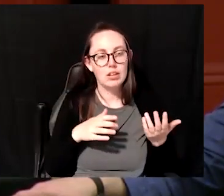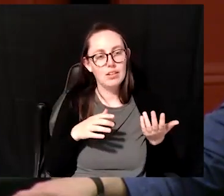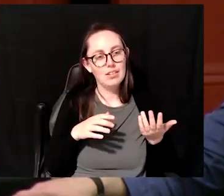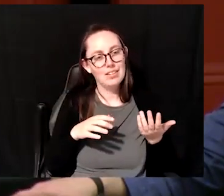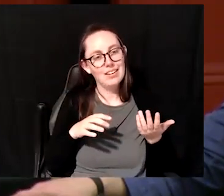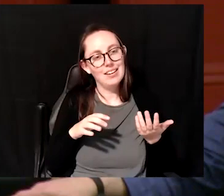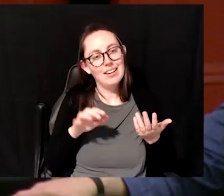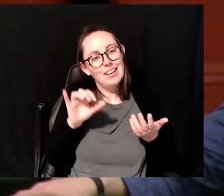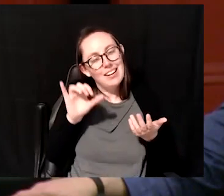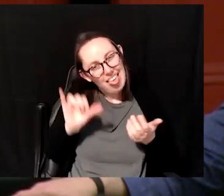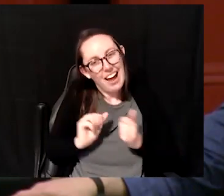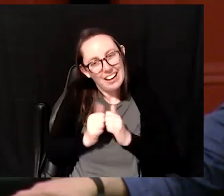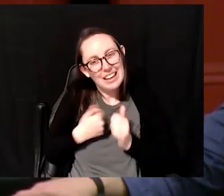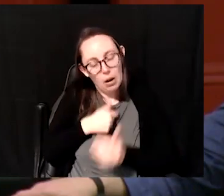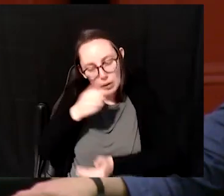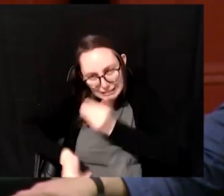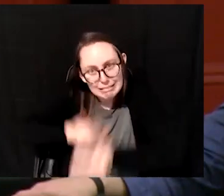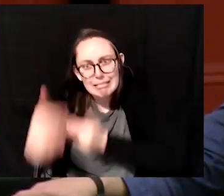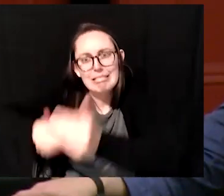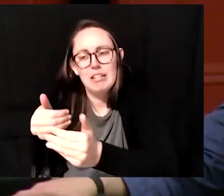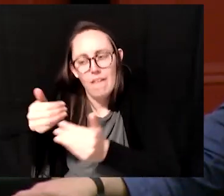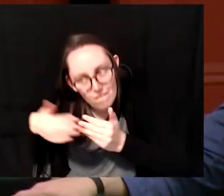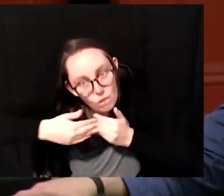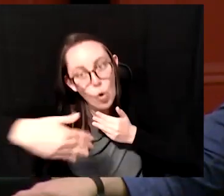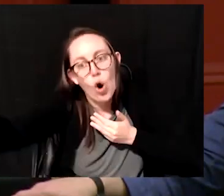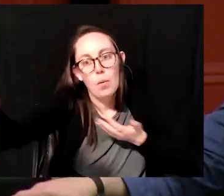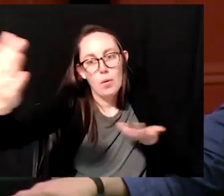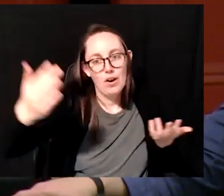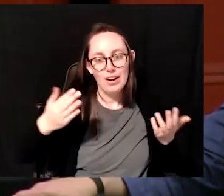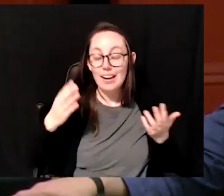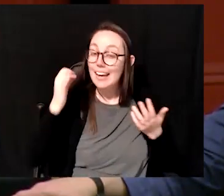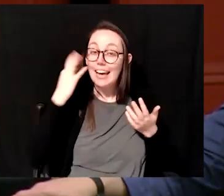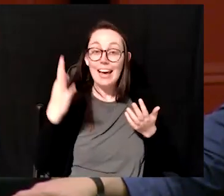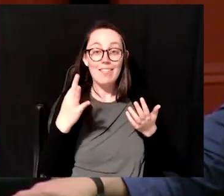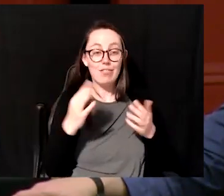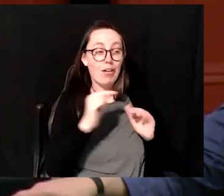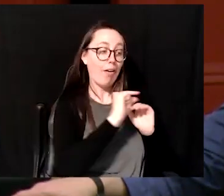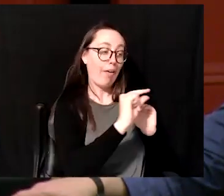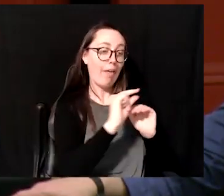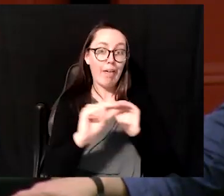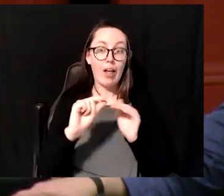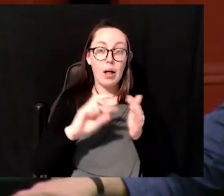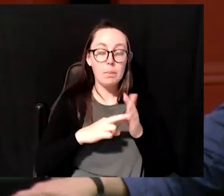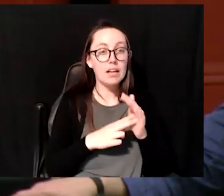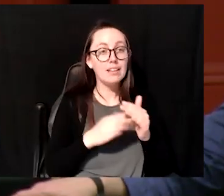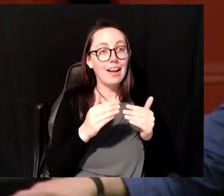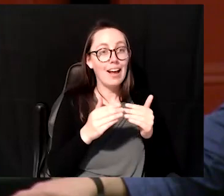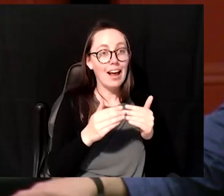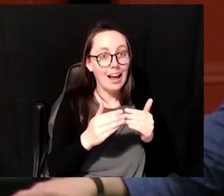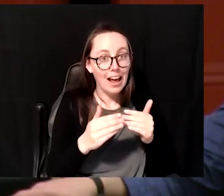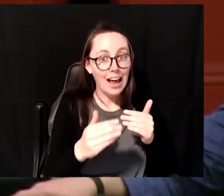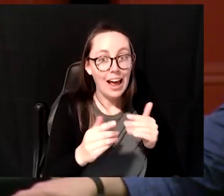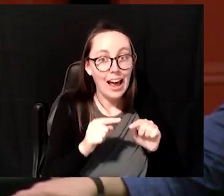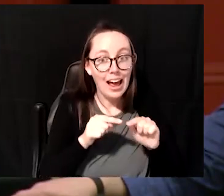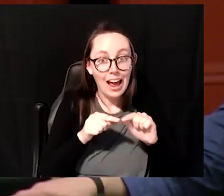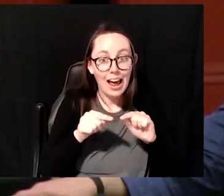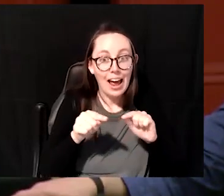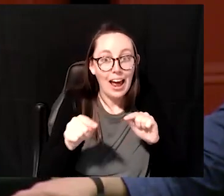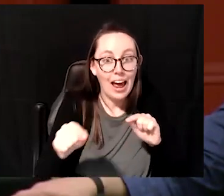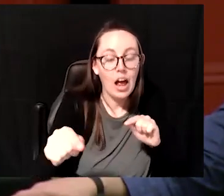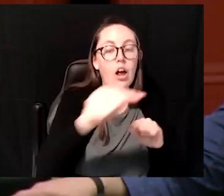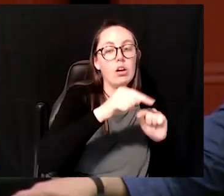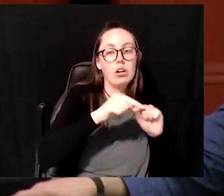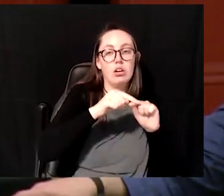continuously back to this body and continuously back to this meeting so I'm excited about this idea I think it's great